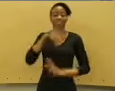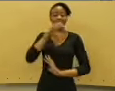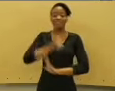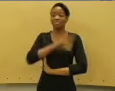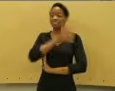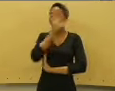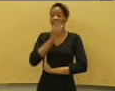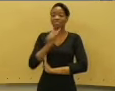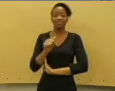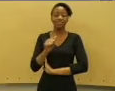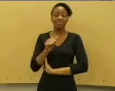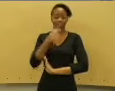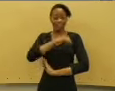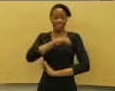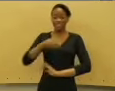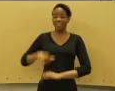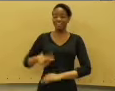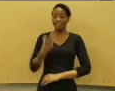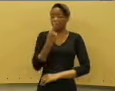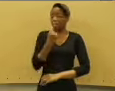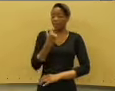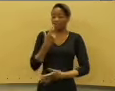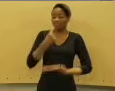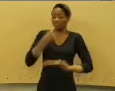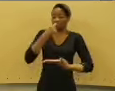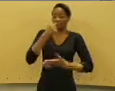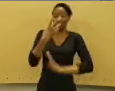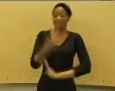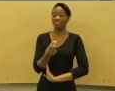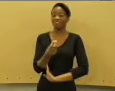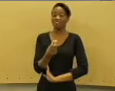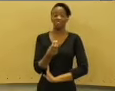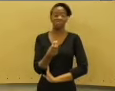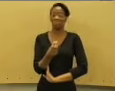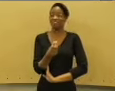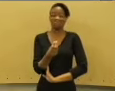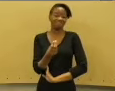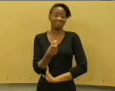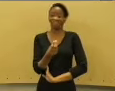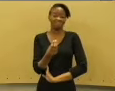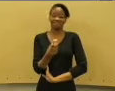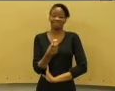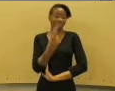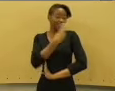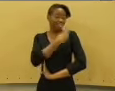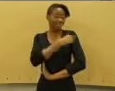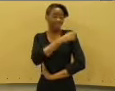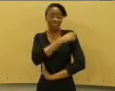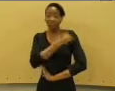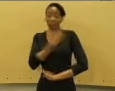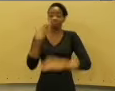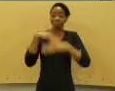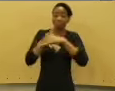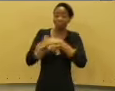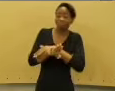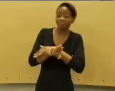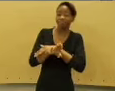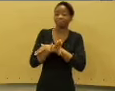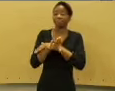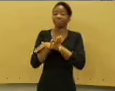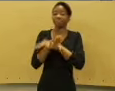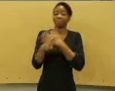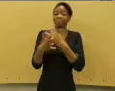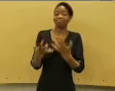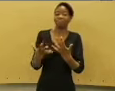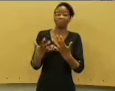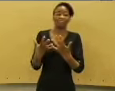able to afford surgery, that would be considered vain, because when you go to the hospital and you say, I want to get Botox for